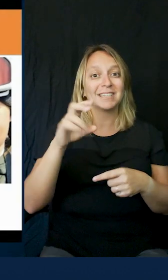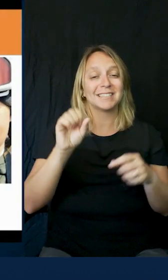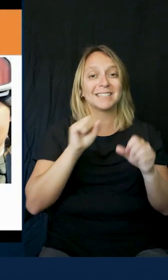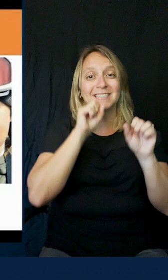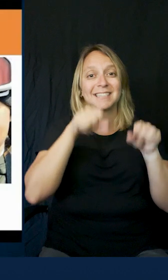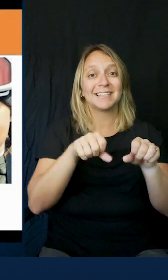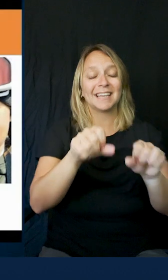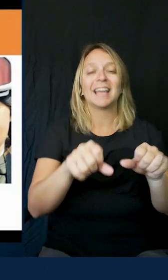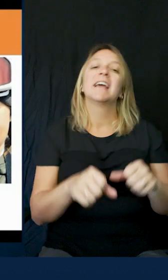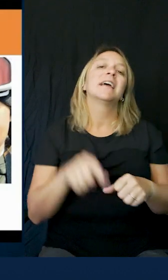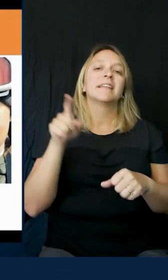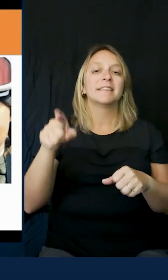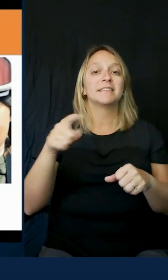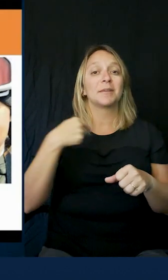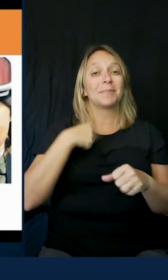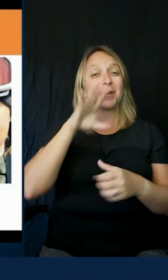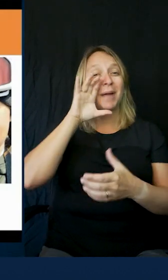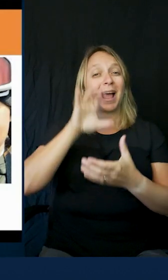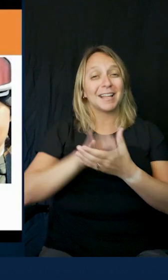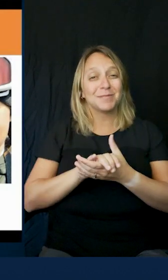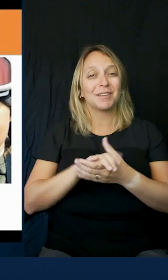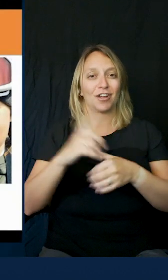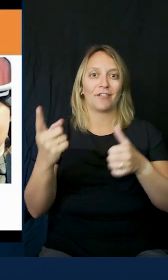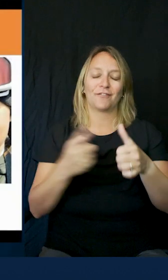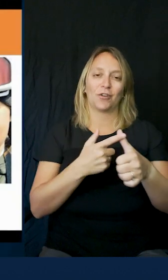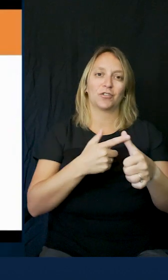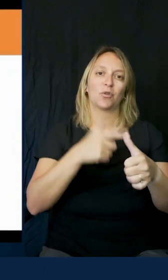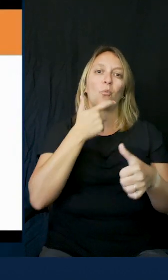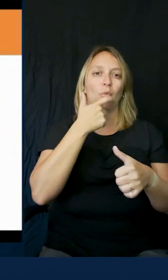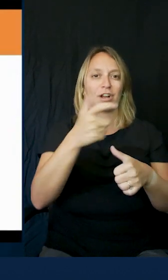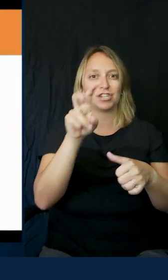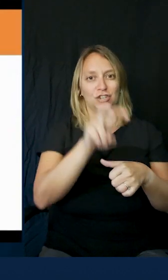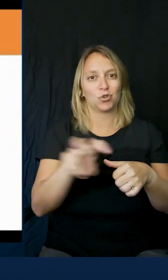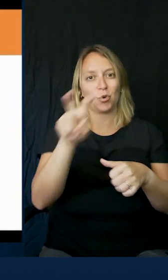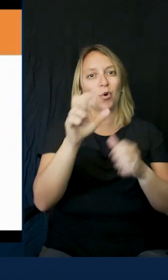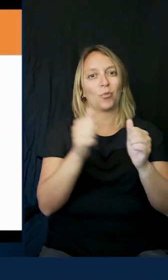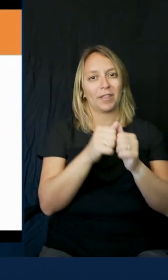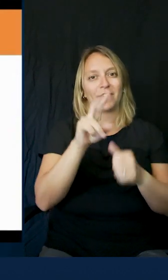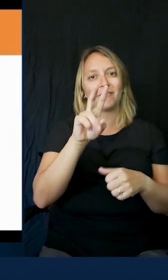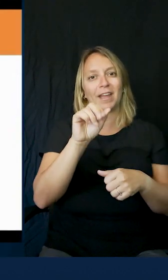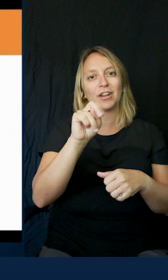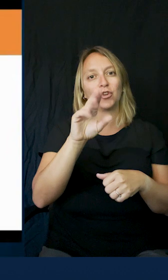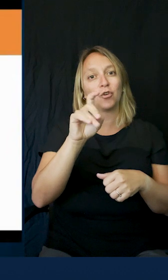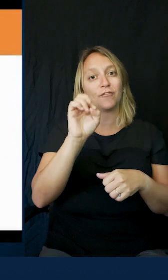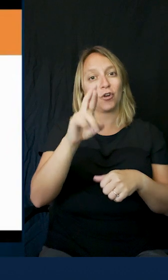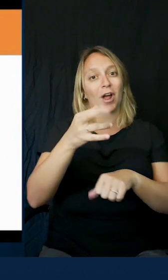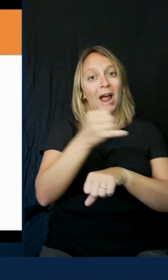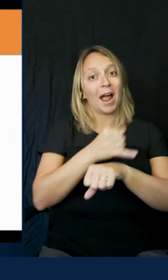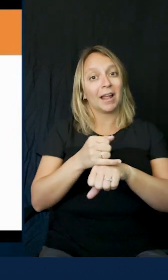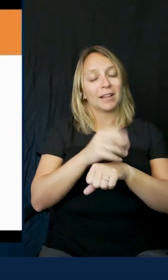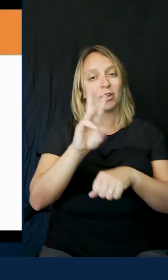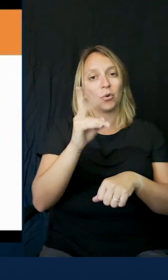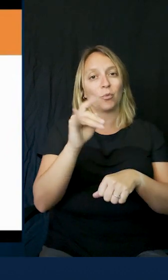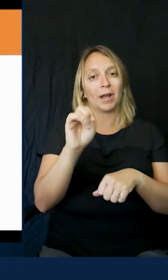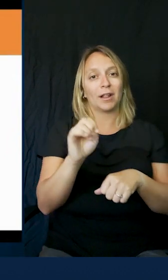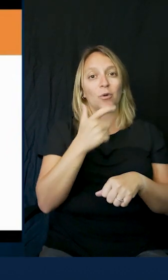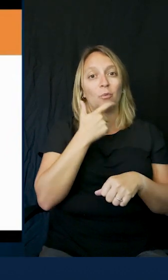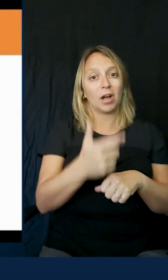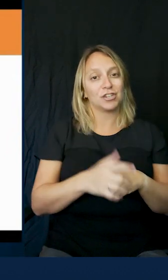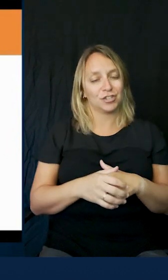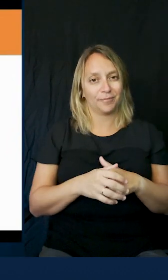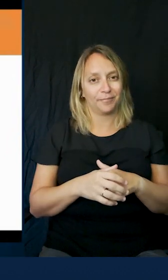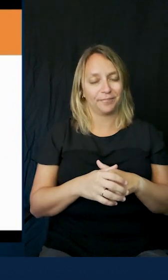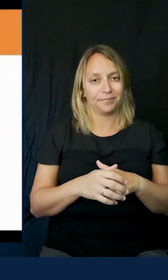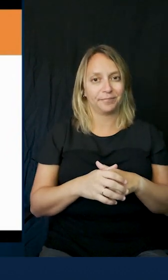our very first whale watching tour with Vancouver Island Whale Watch. And so whale watching in the Salish Sea, just to show you where